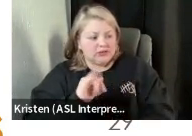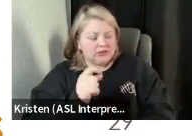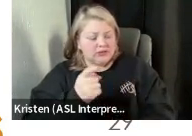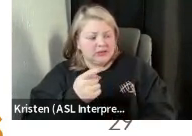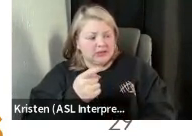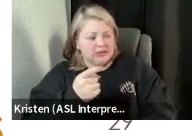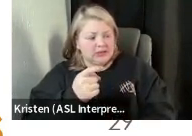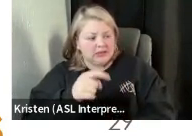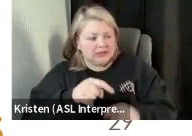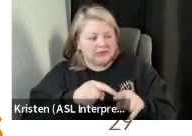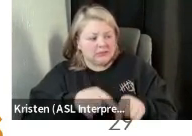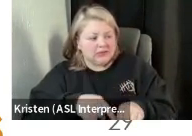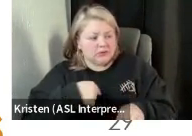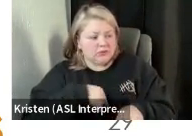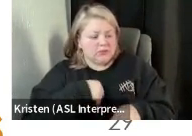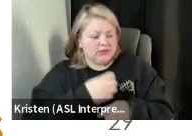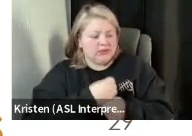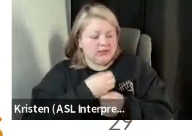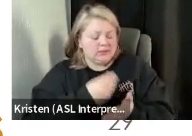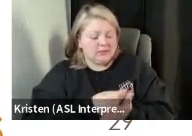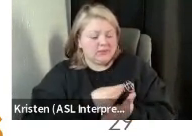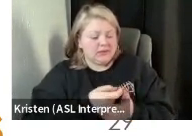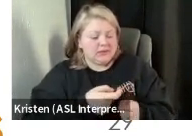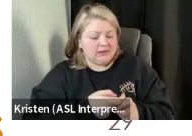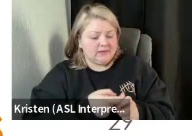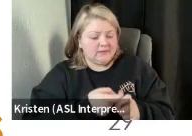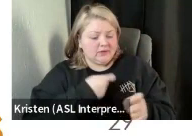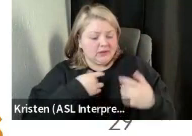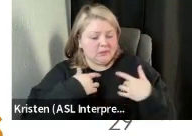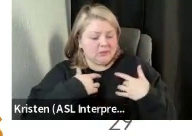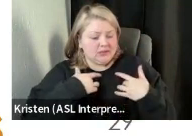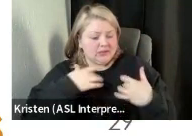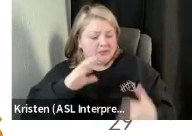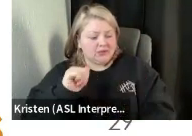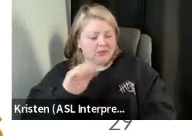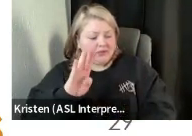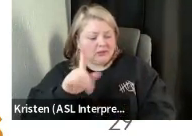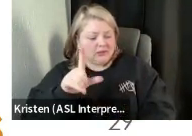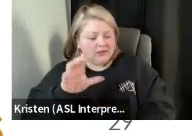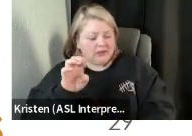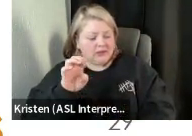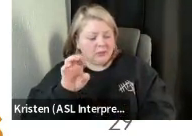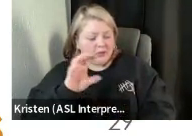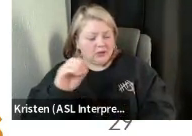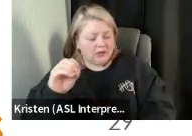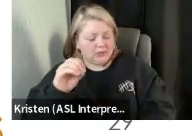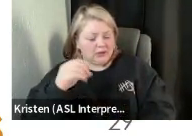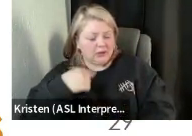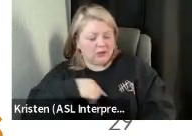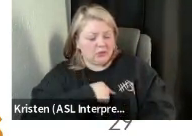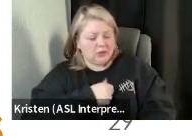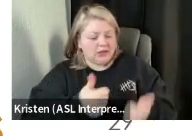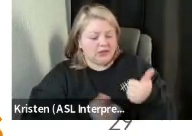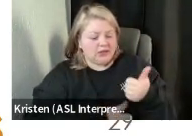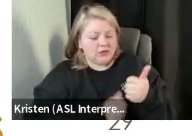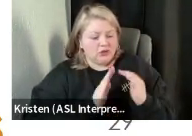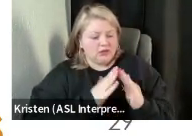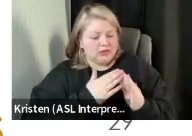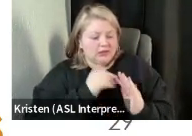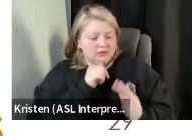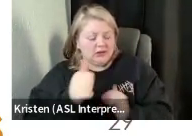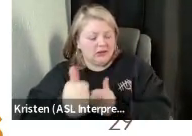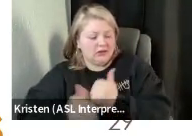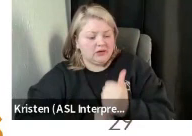we get revenue from our cable company. We're an access station, but we're under the town. We're not a